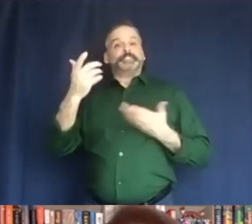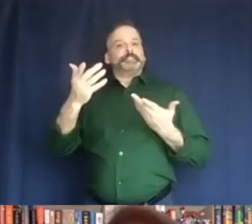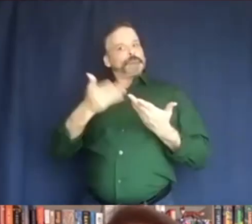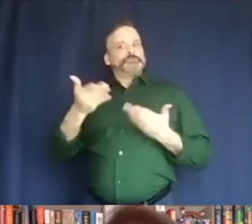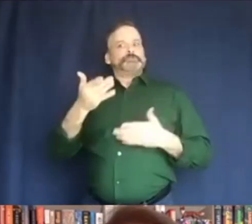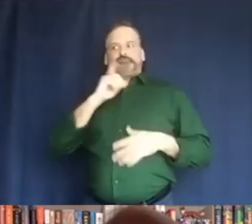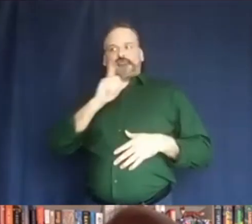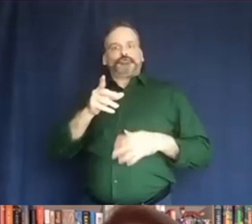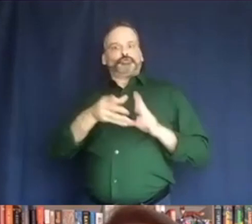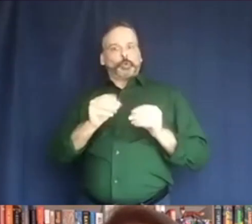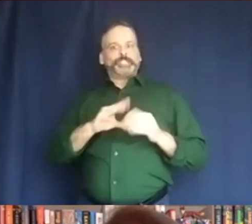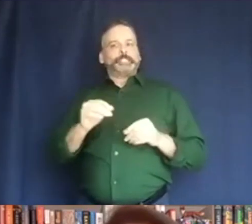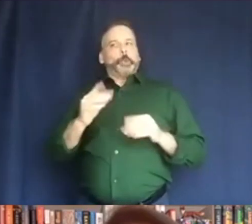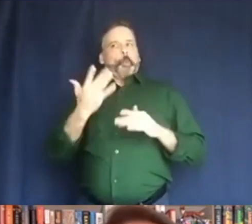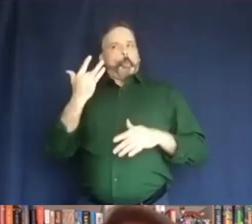they resonate till date.